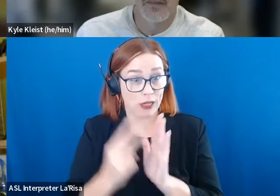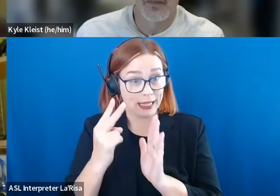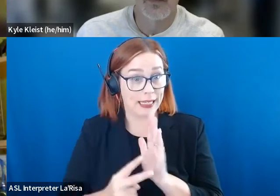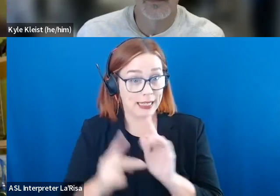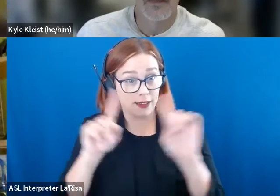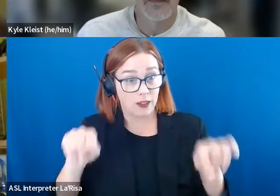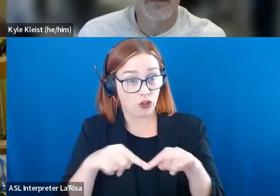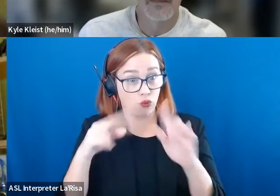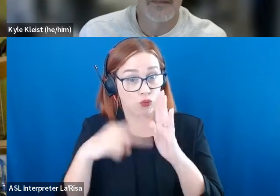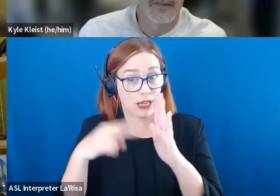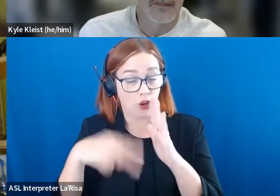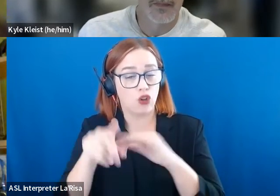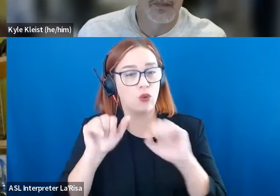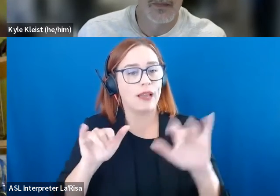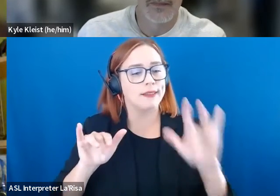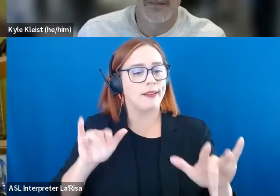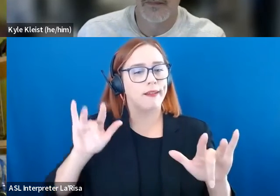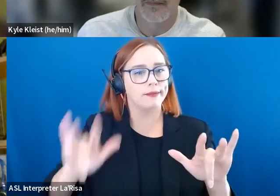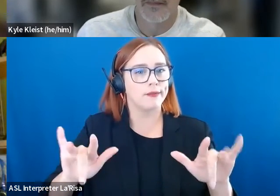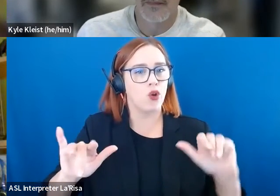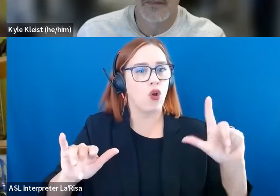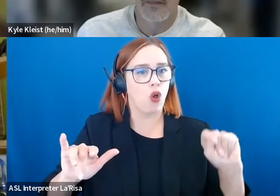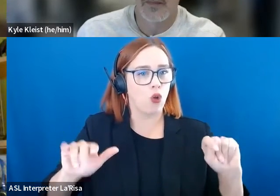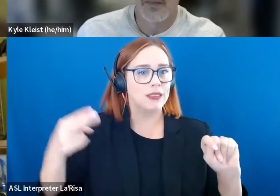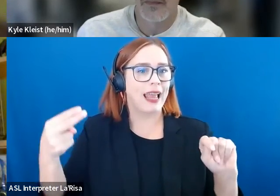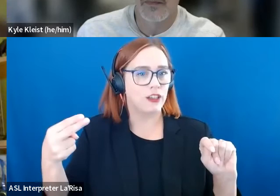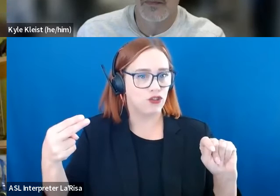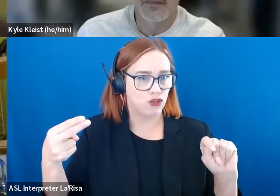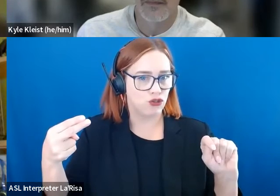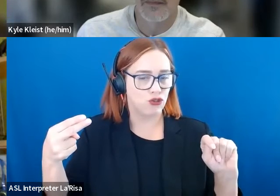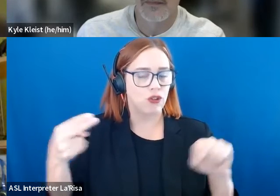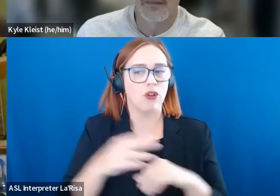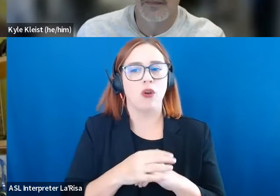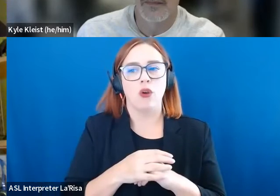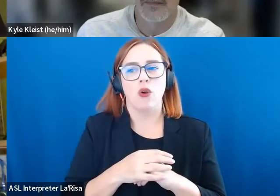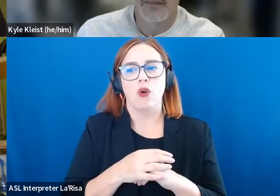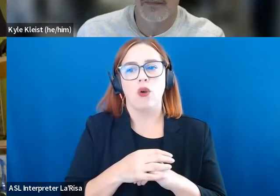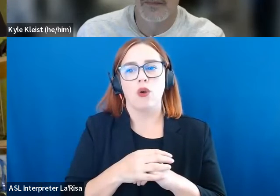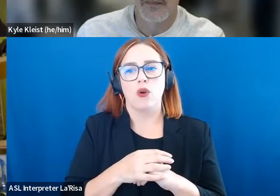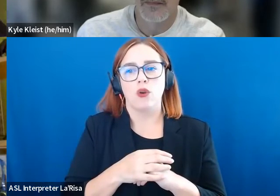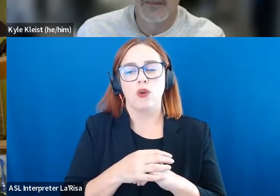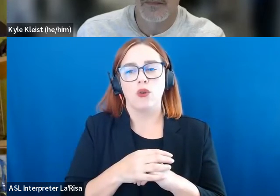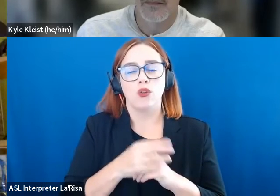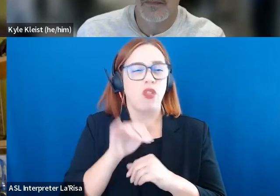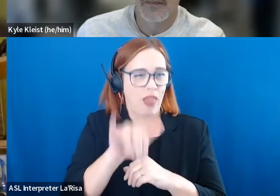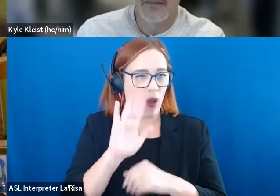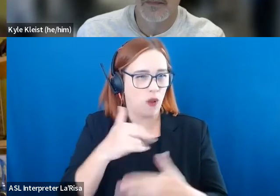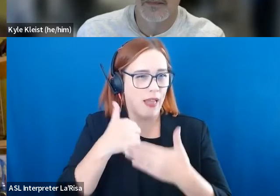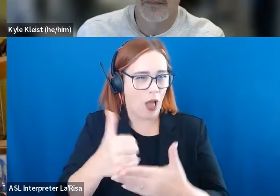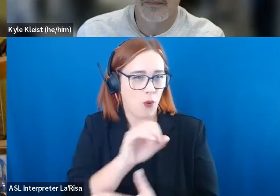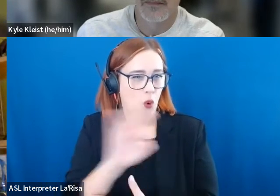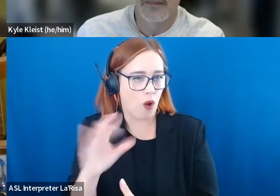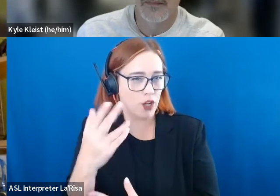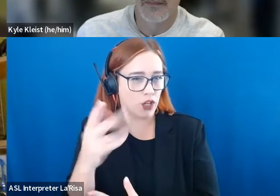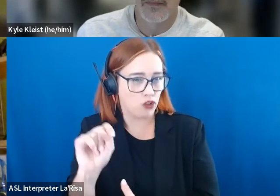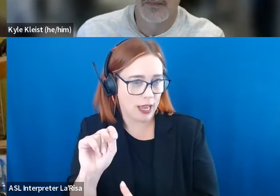Alt+H buttons, or please use the information and help selection on the conference website for more help. And please